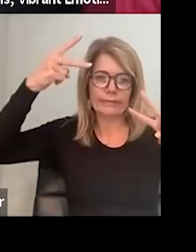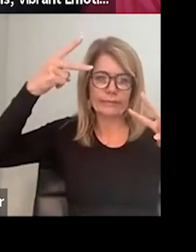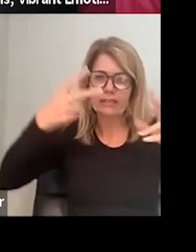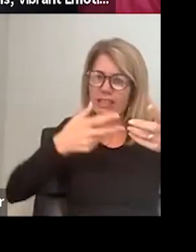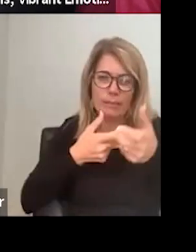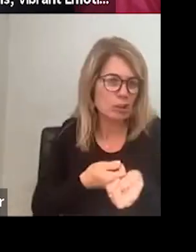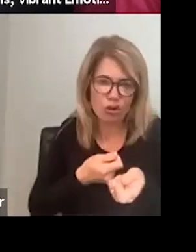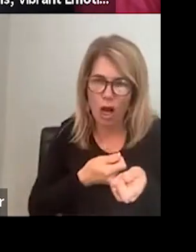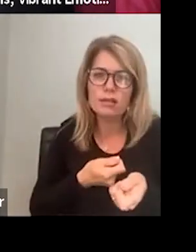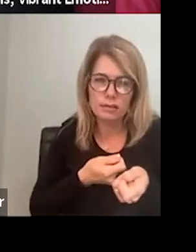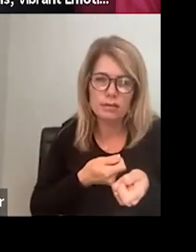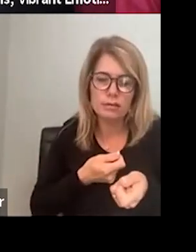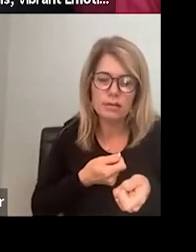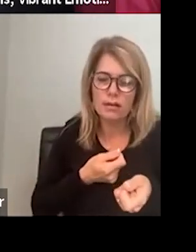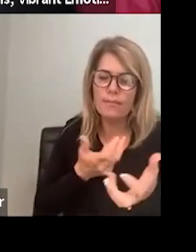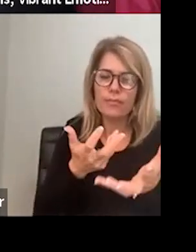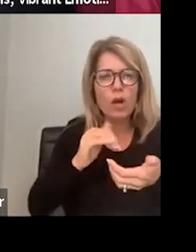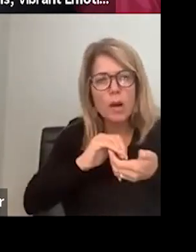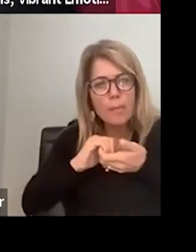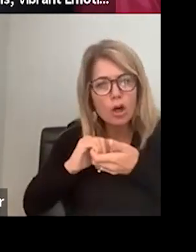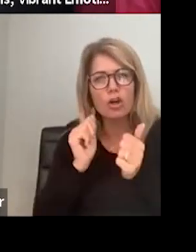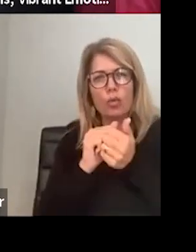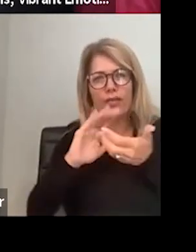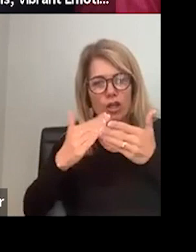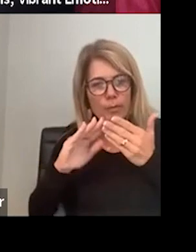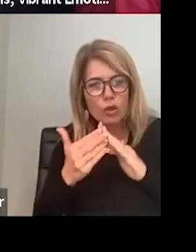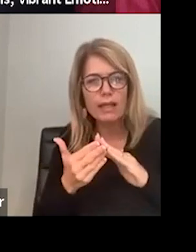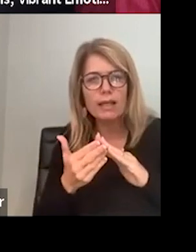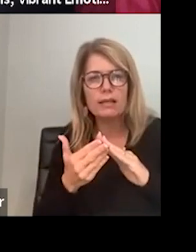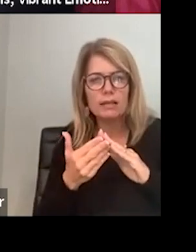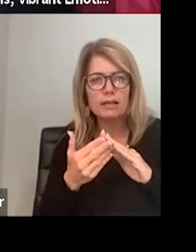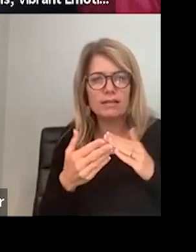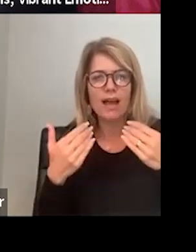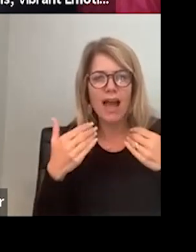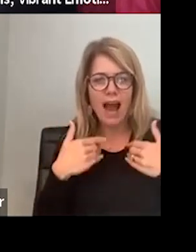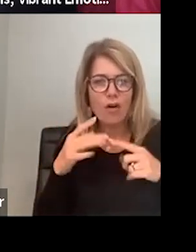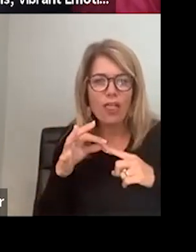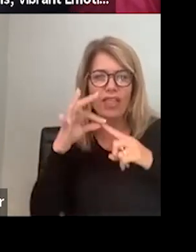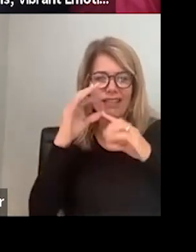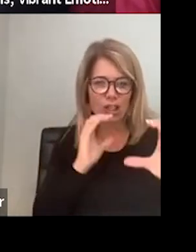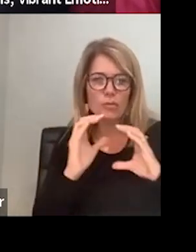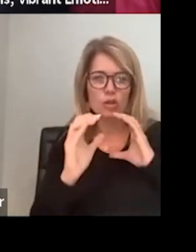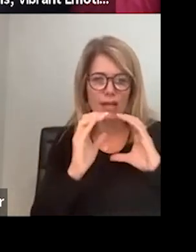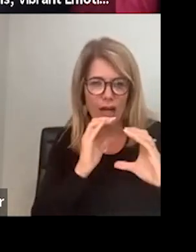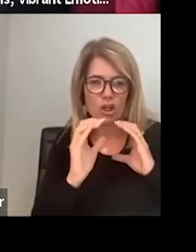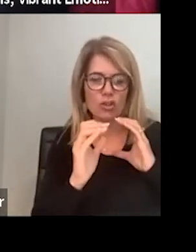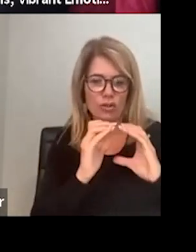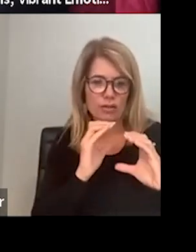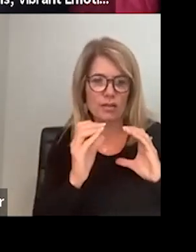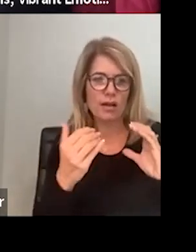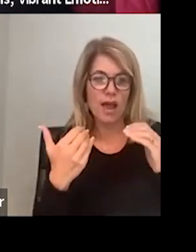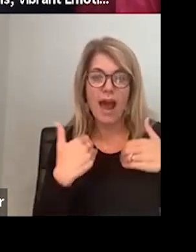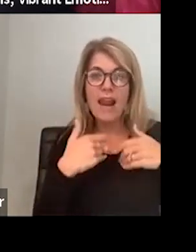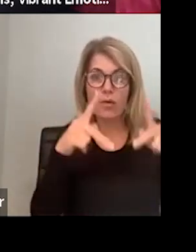communities. And we want to, again, partner with the communities, have authentic communicators so that they know and have someone that